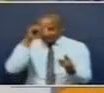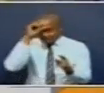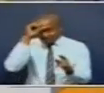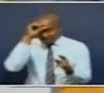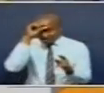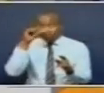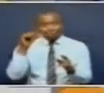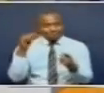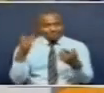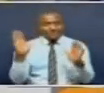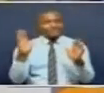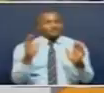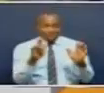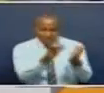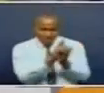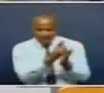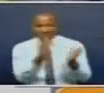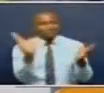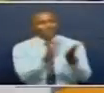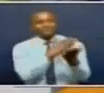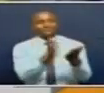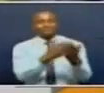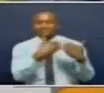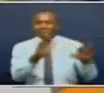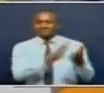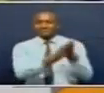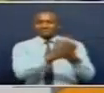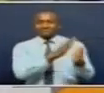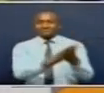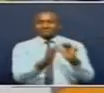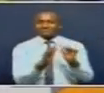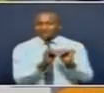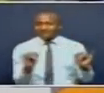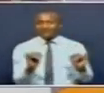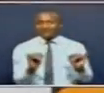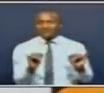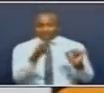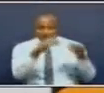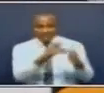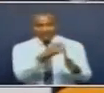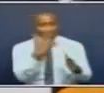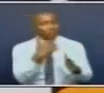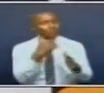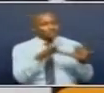have waived some of these loans, particularly for those farmers who are seriously affected.